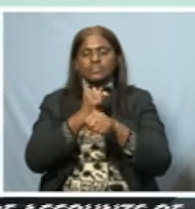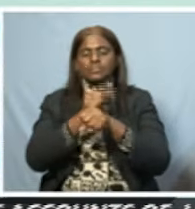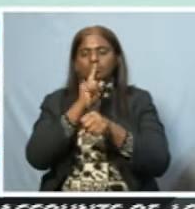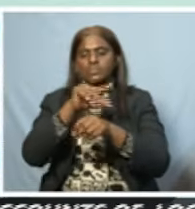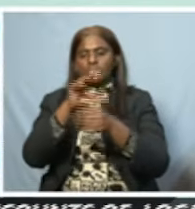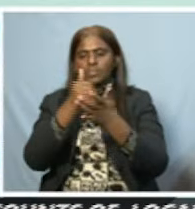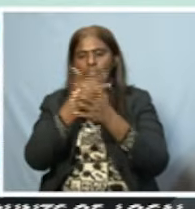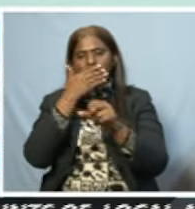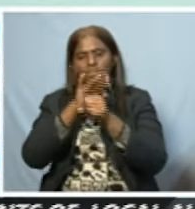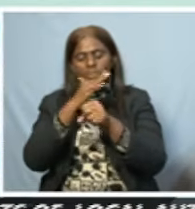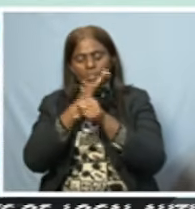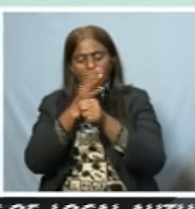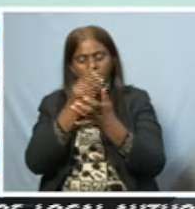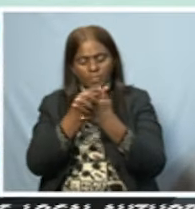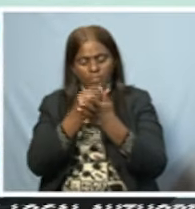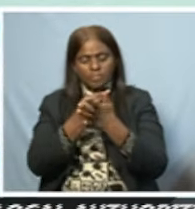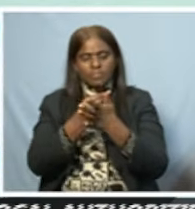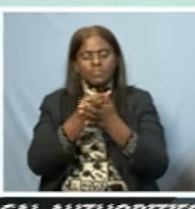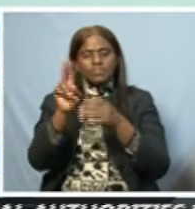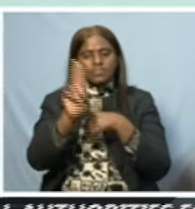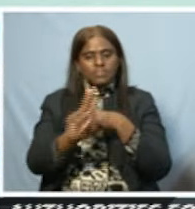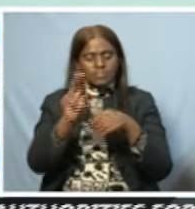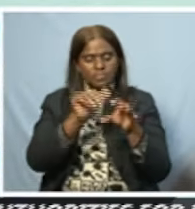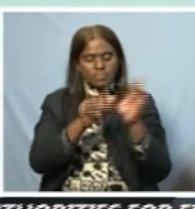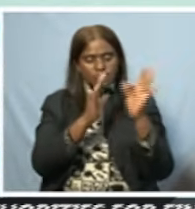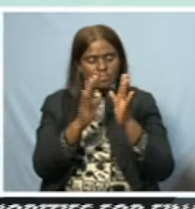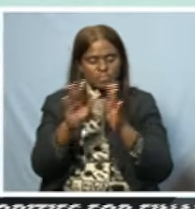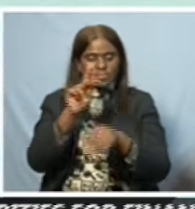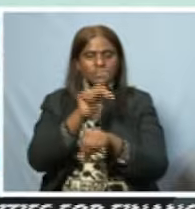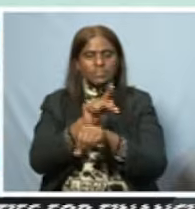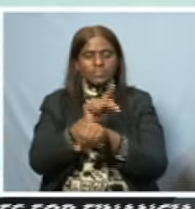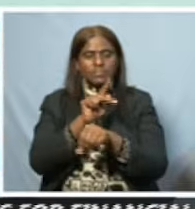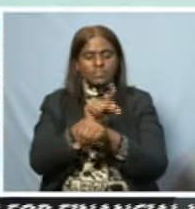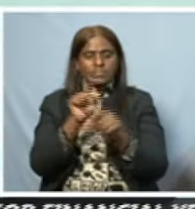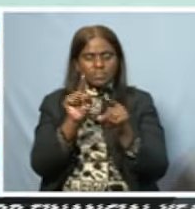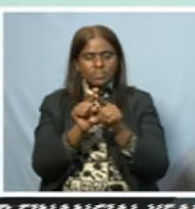committed funds are spent on planned projects and the